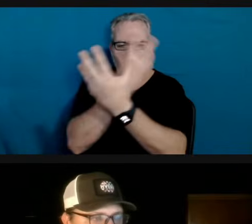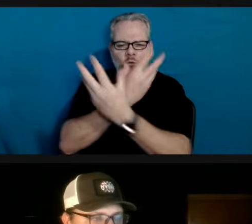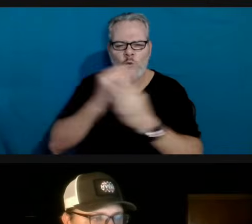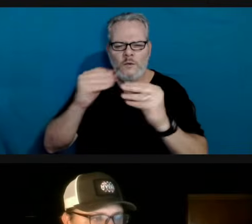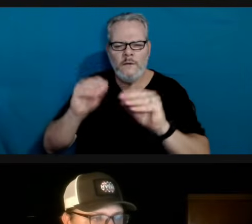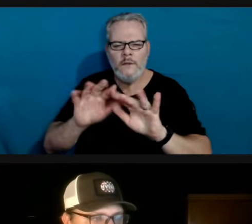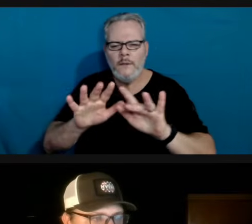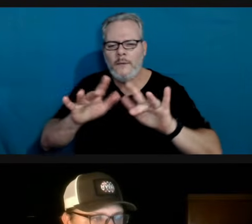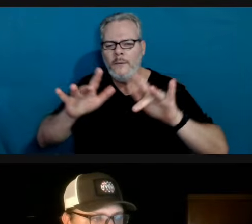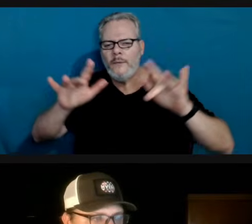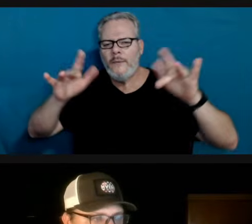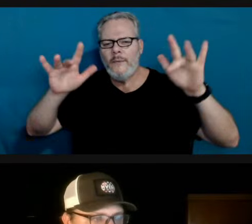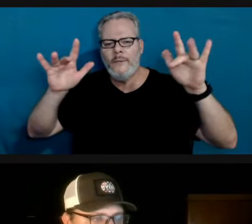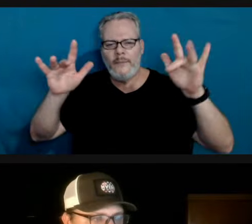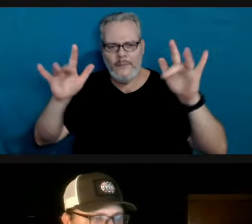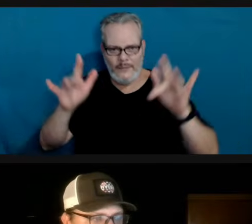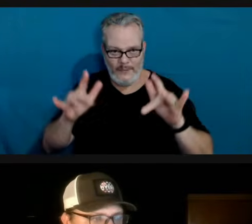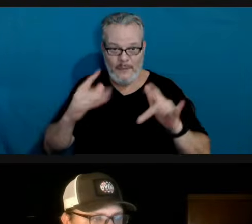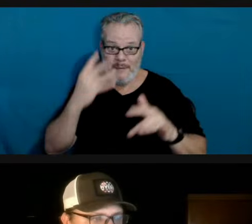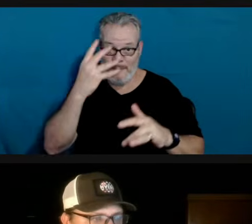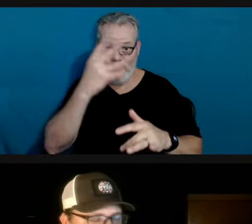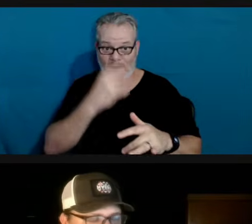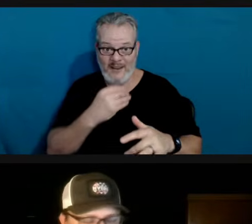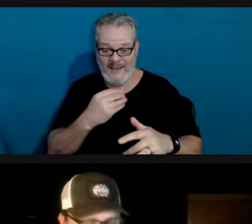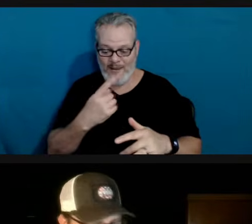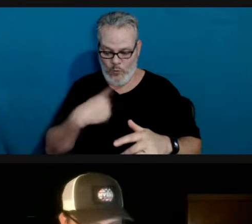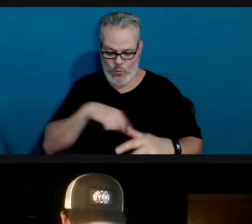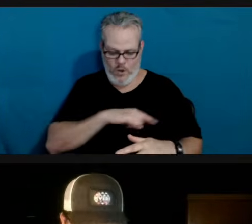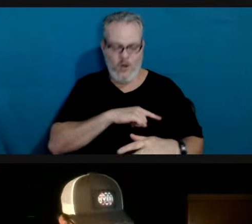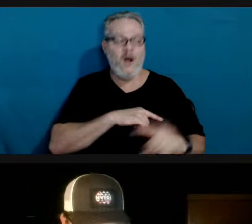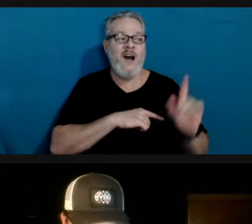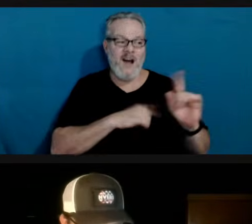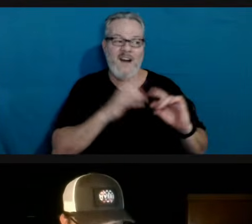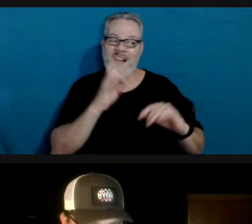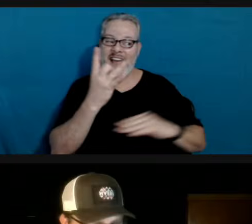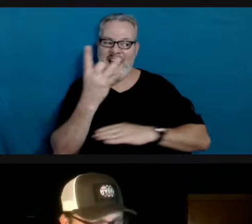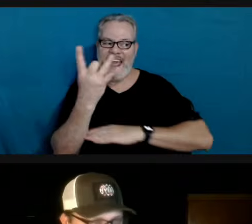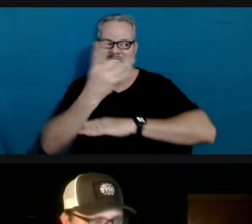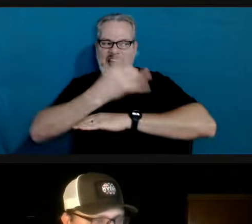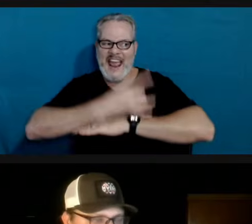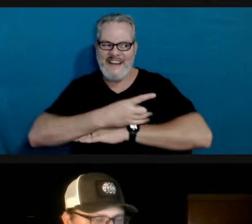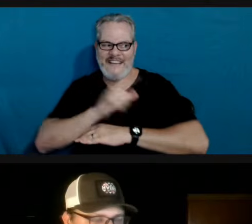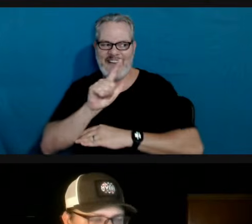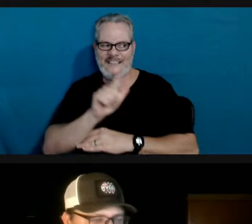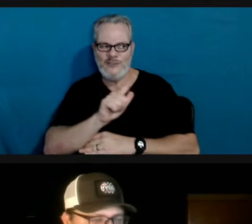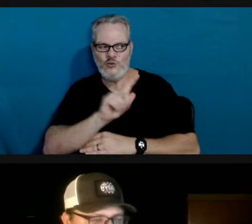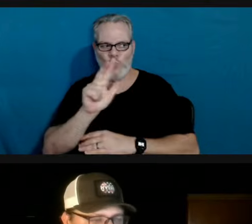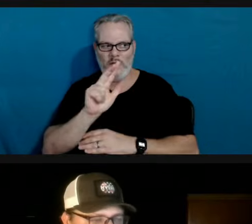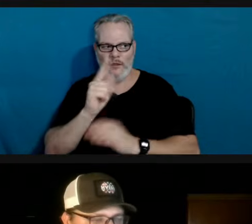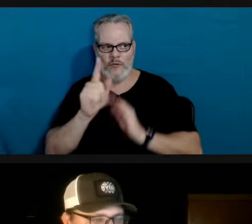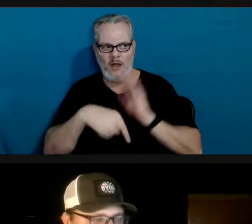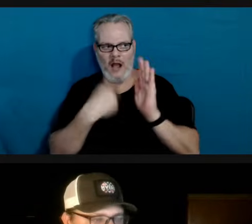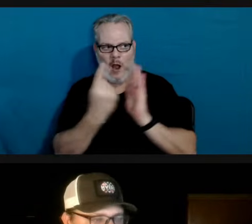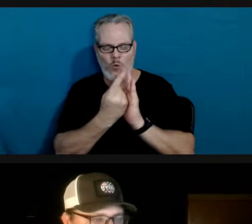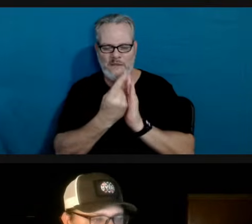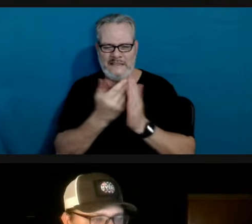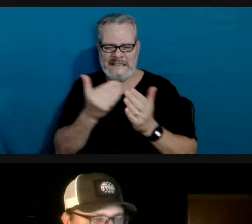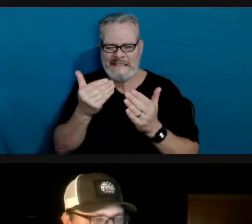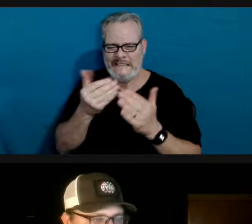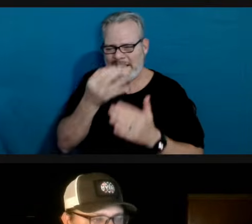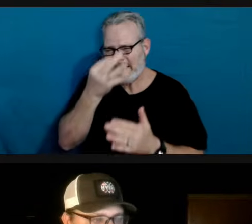so to speak. Right? Yeah, we're 8 days, 23 hours, so just about 9 hours now, or 9 days into this